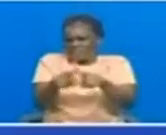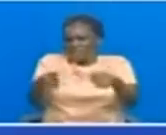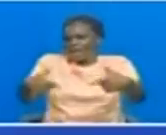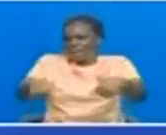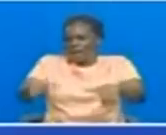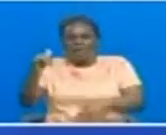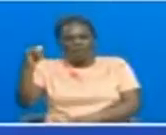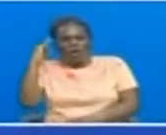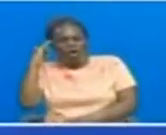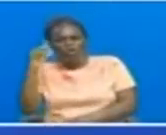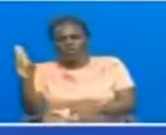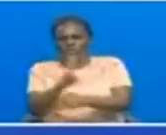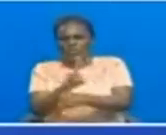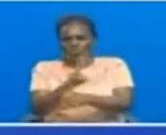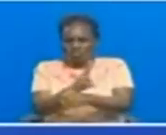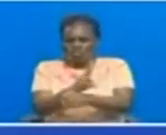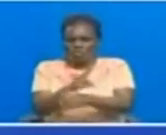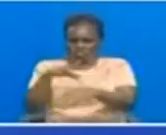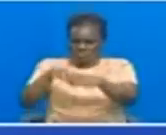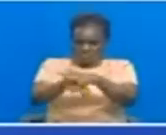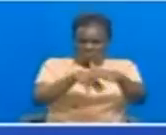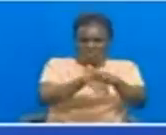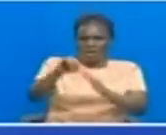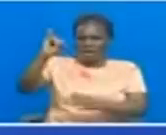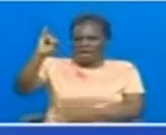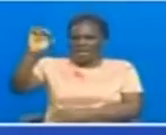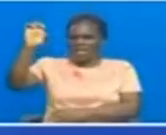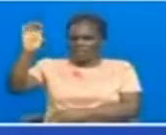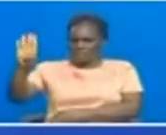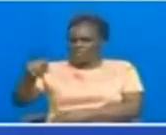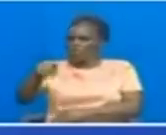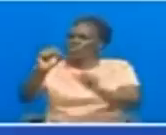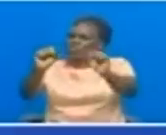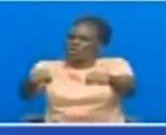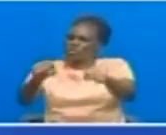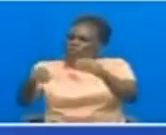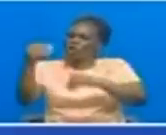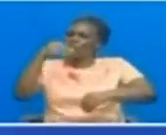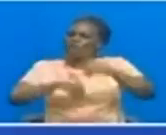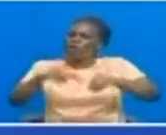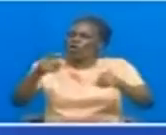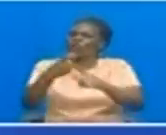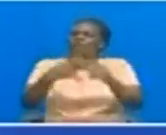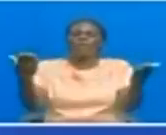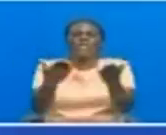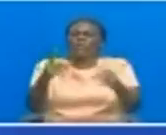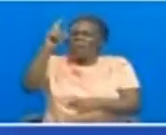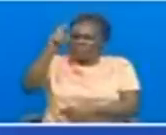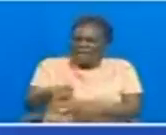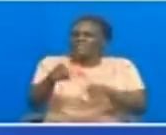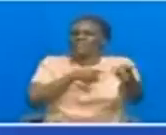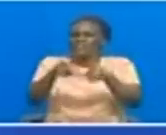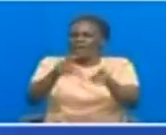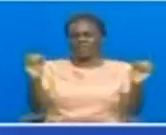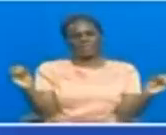mobile phones to be able to access the database at IEBC so that we can be able to vote virtually from anywhere without necessarily having to go to the